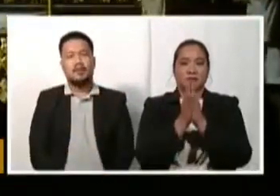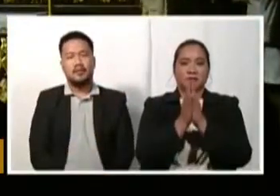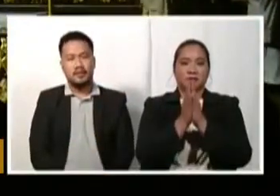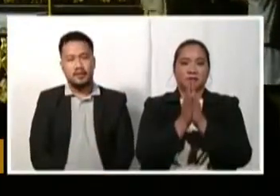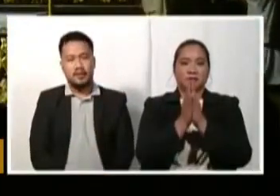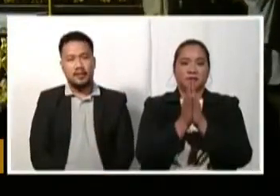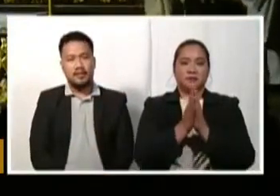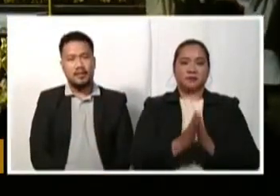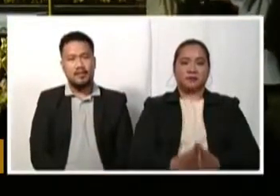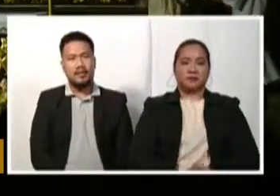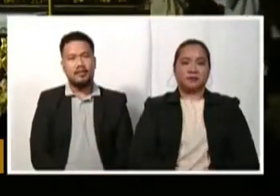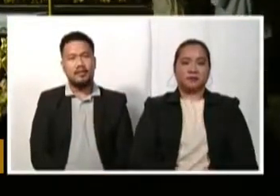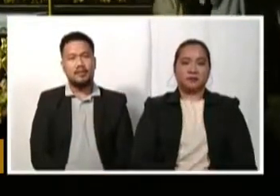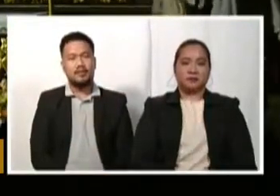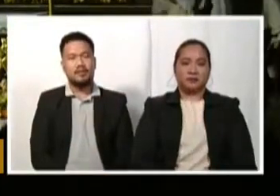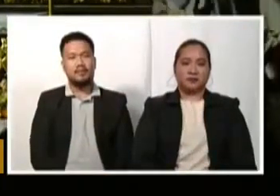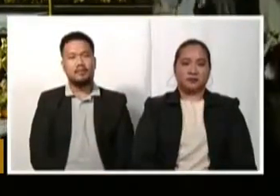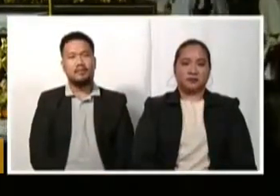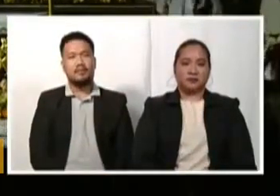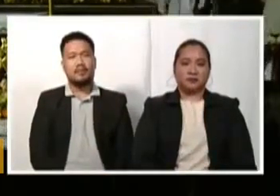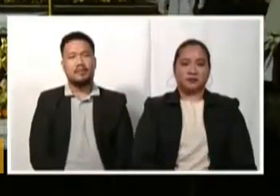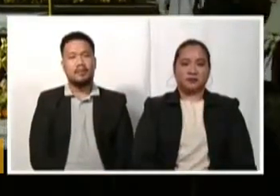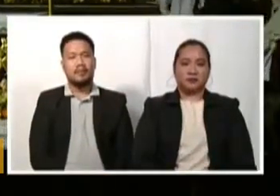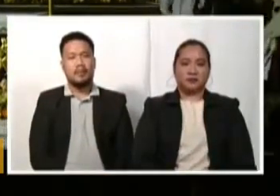Please be seated.